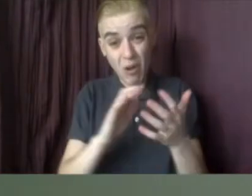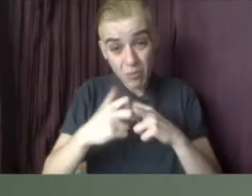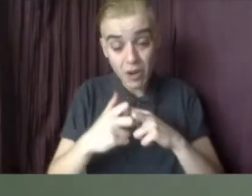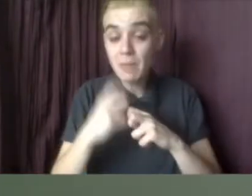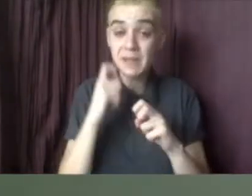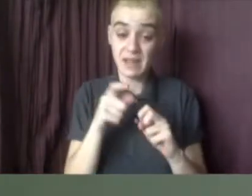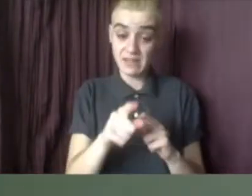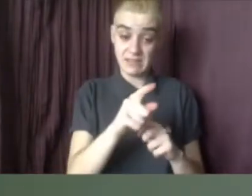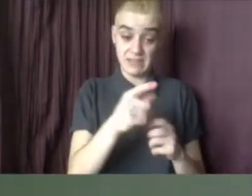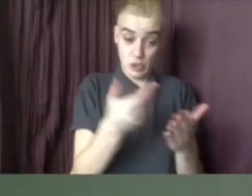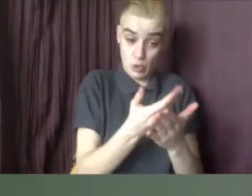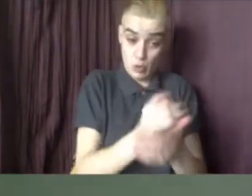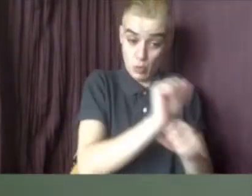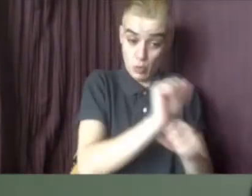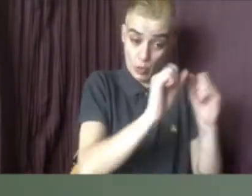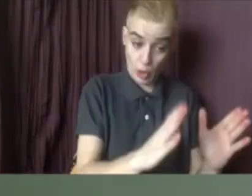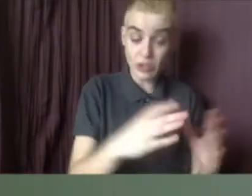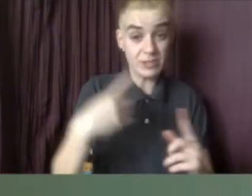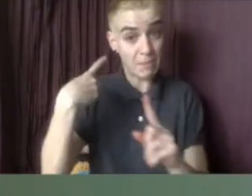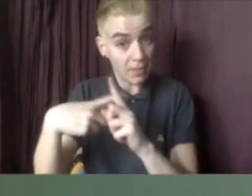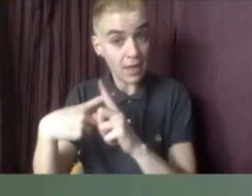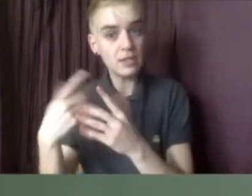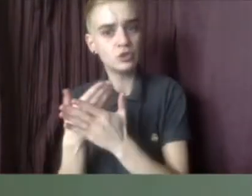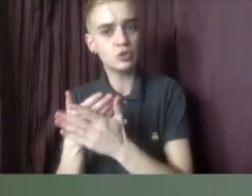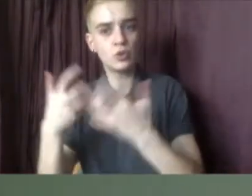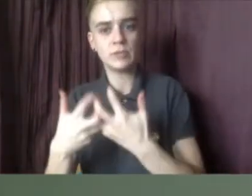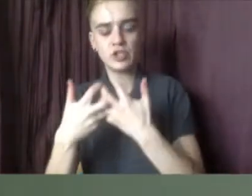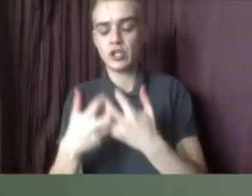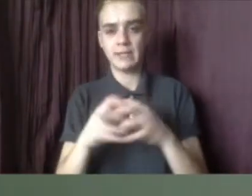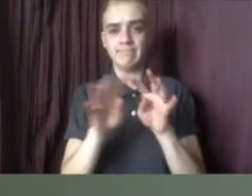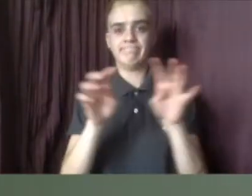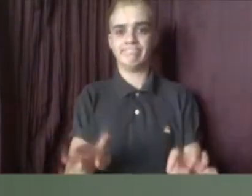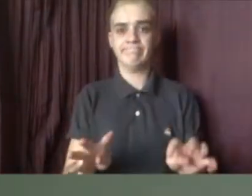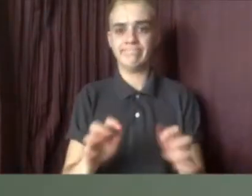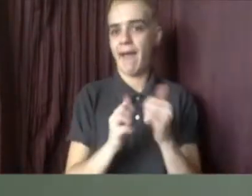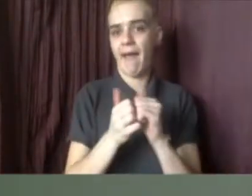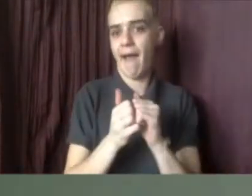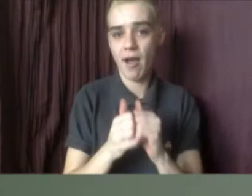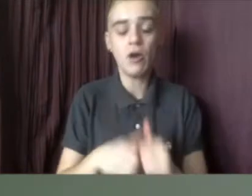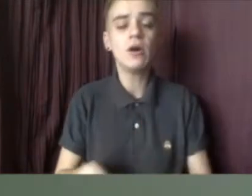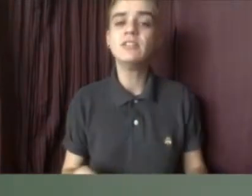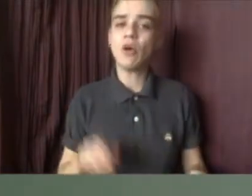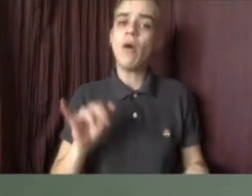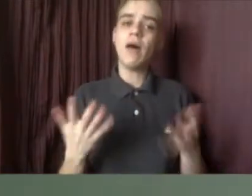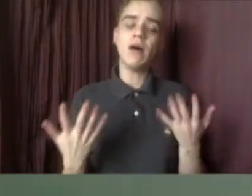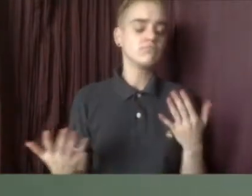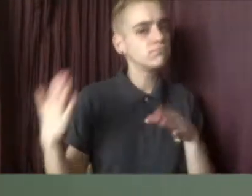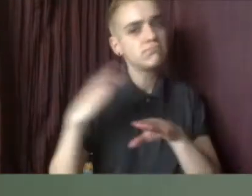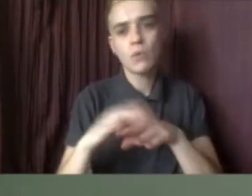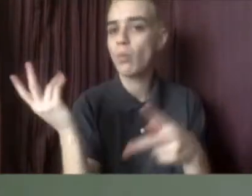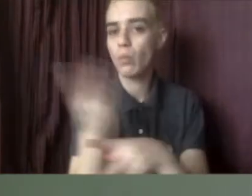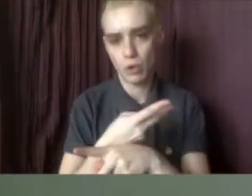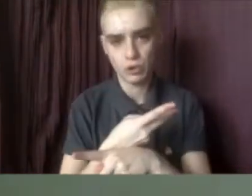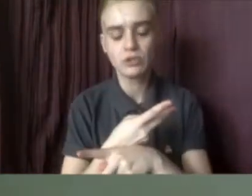we counted our votes not one time, not two times, but three times. I like to say we counted in the name of the Father, in the name of the Son, and in the name of the Holy